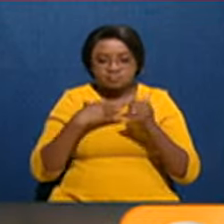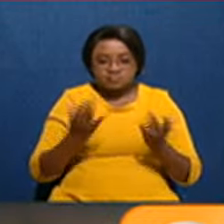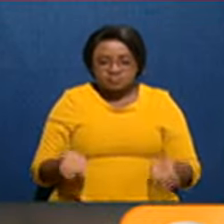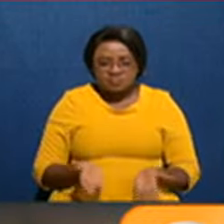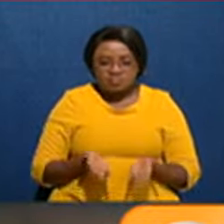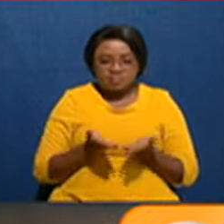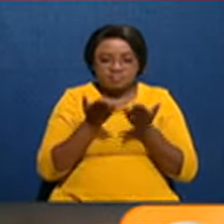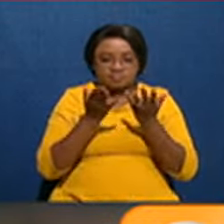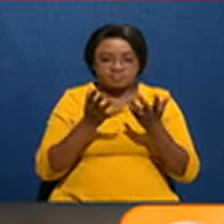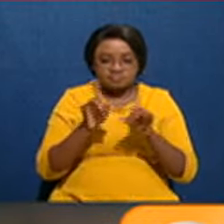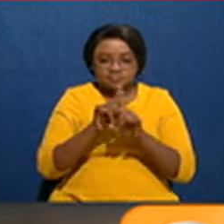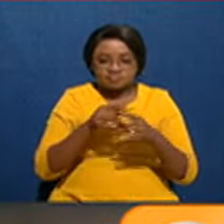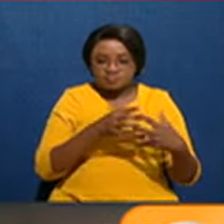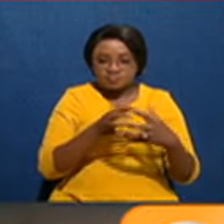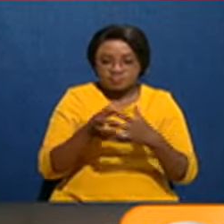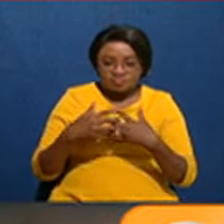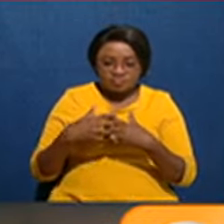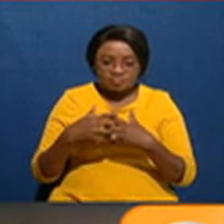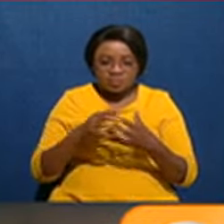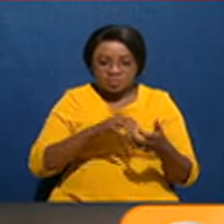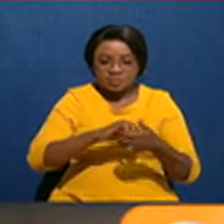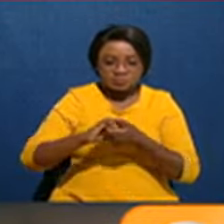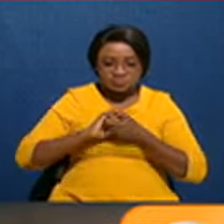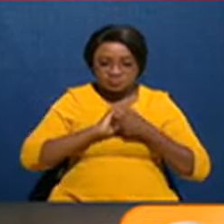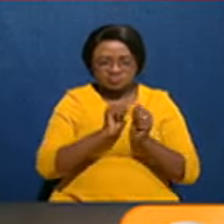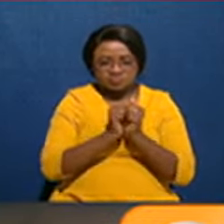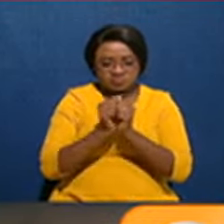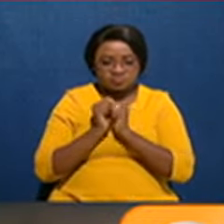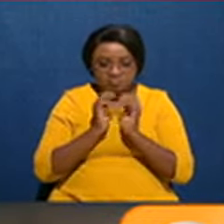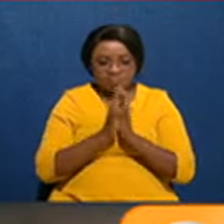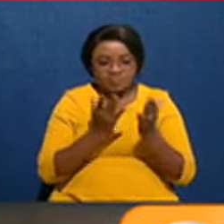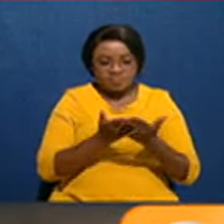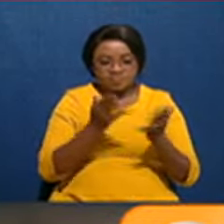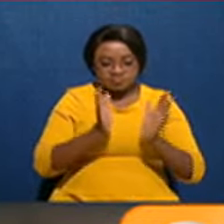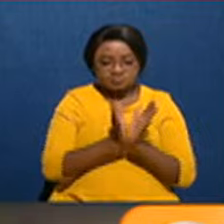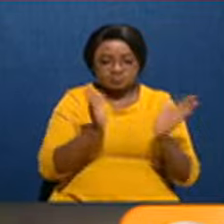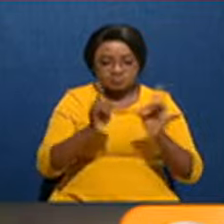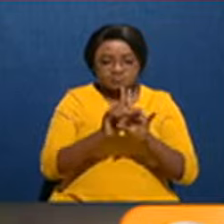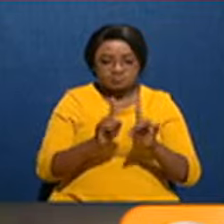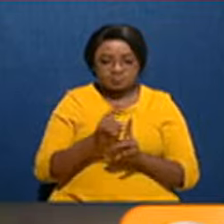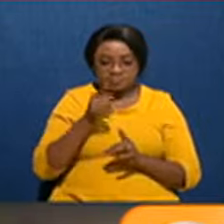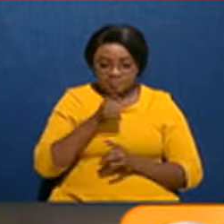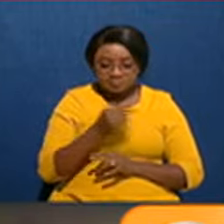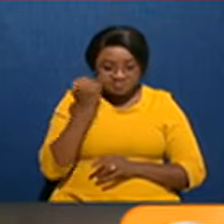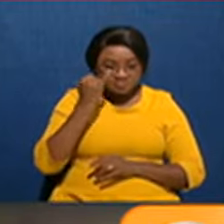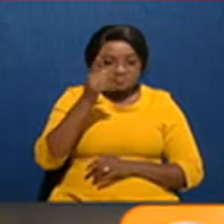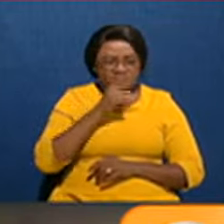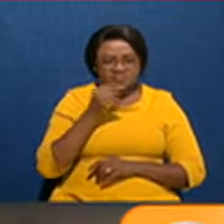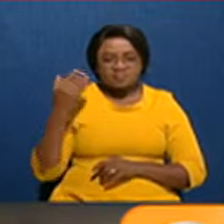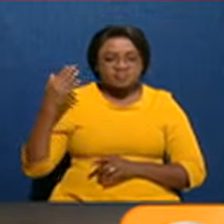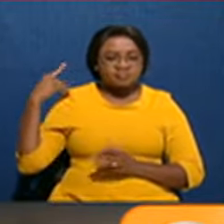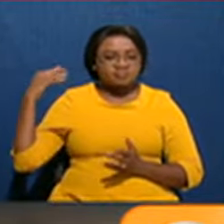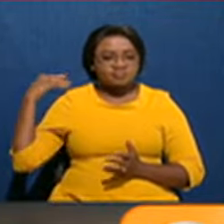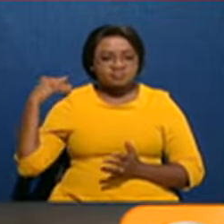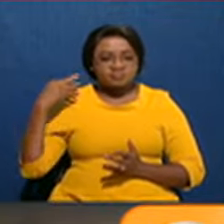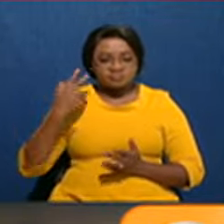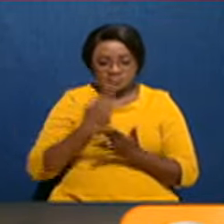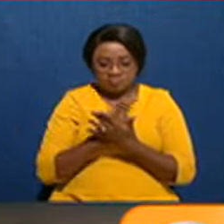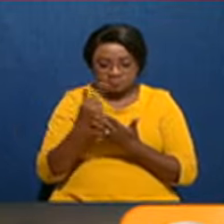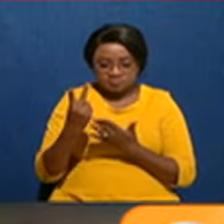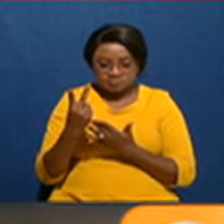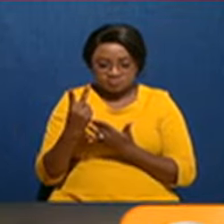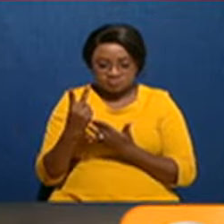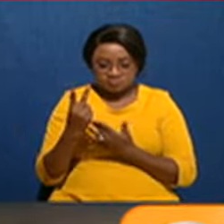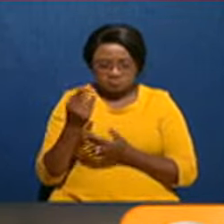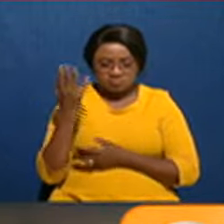enhance engagement with the public, to educate the public. And already I have initiated this initiative. Over the last 2 weeks, or